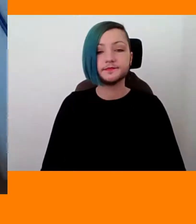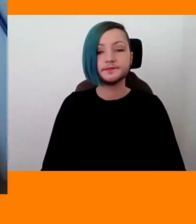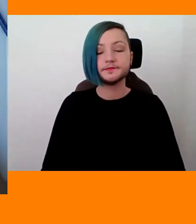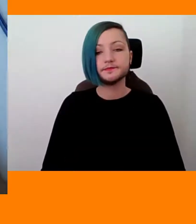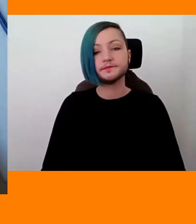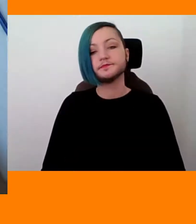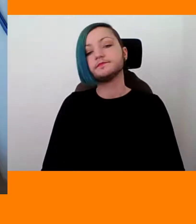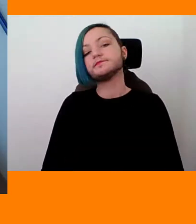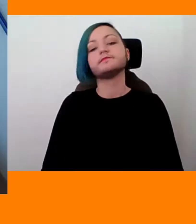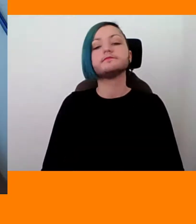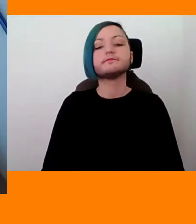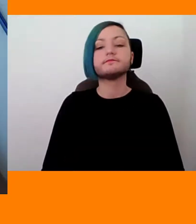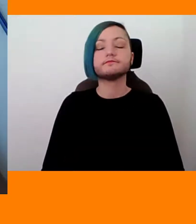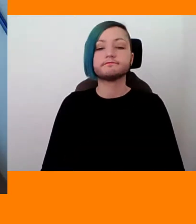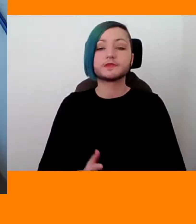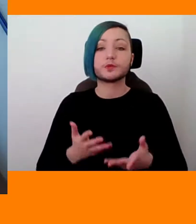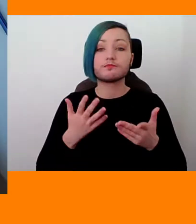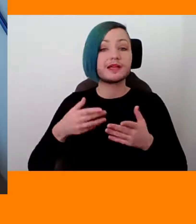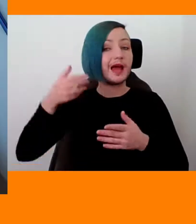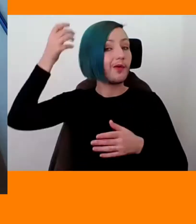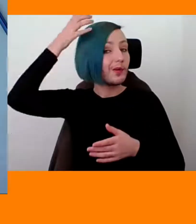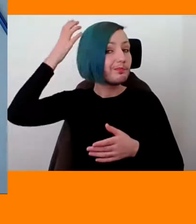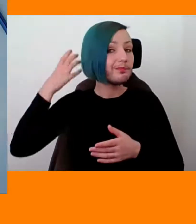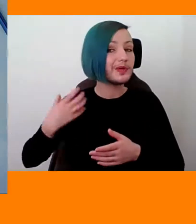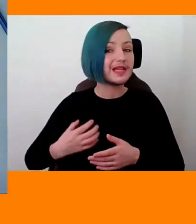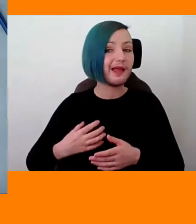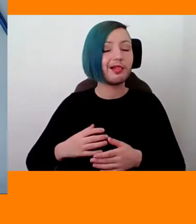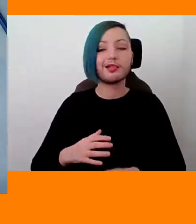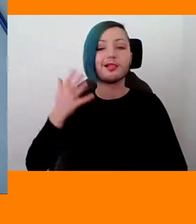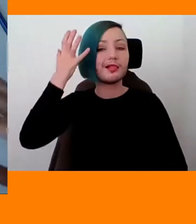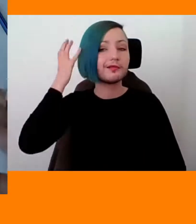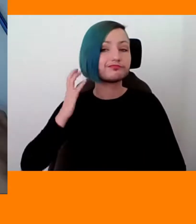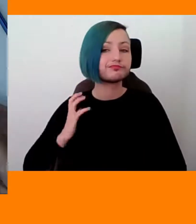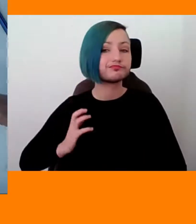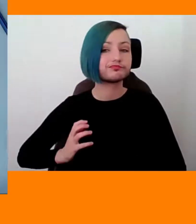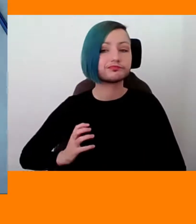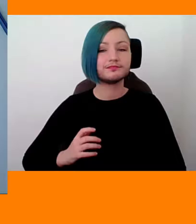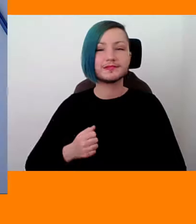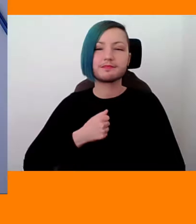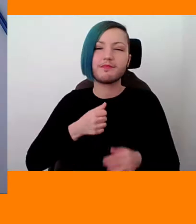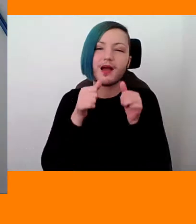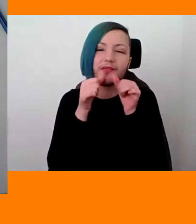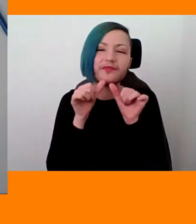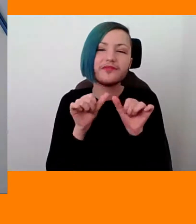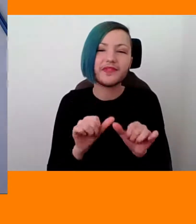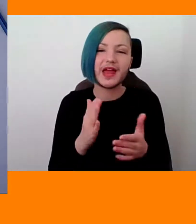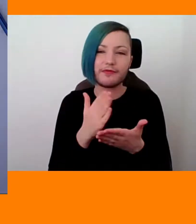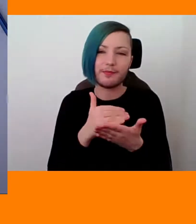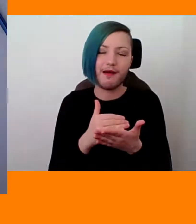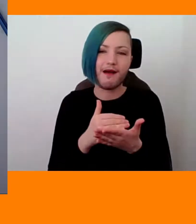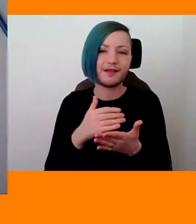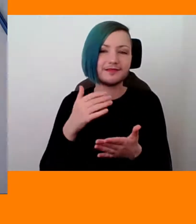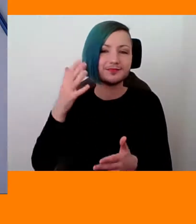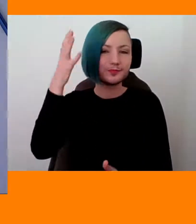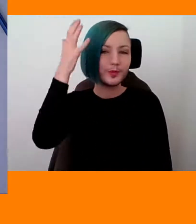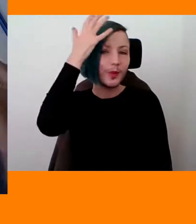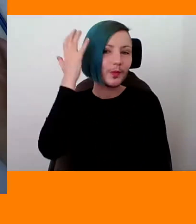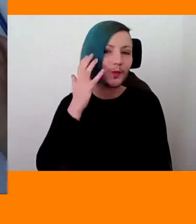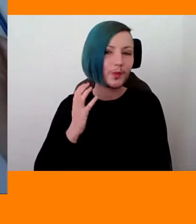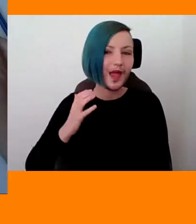So now we're going to move on to the ponytail. And this is my favourite part of drawing wavy hair, is sectioning it